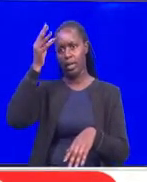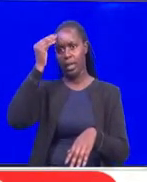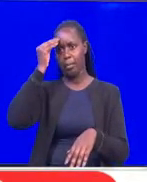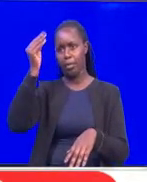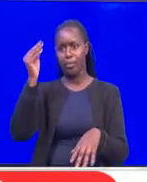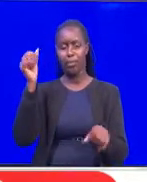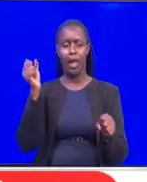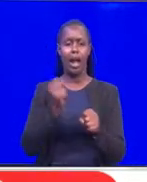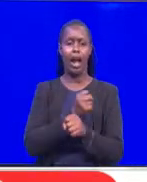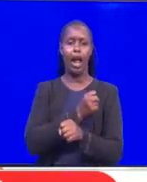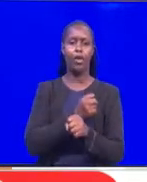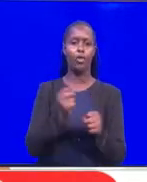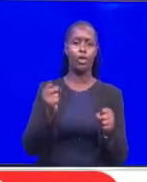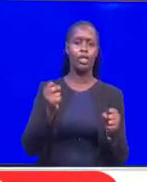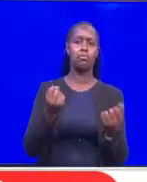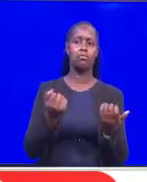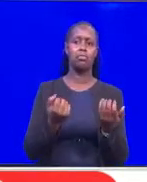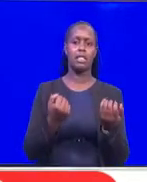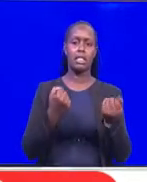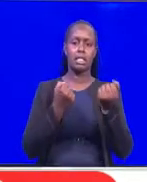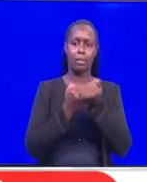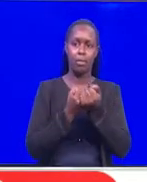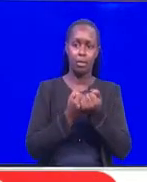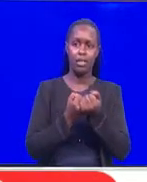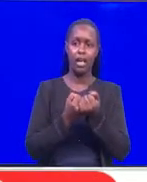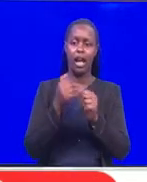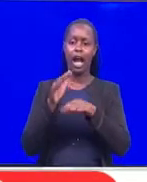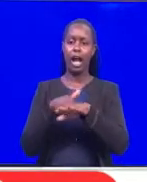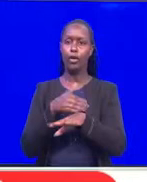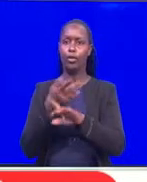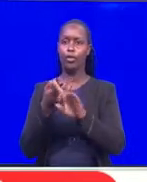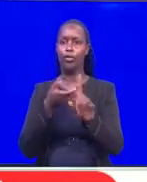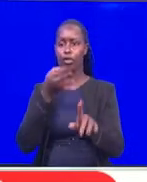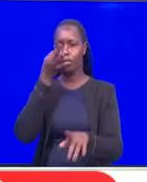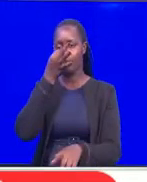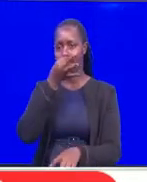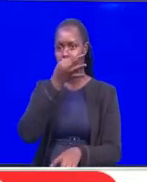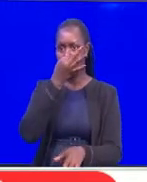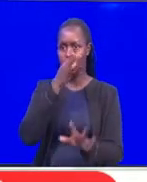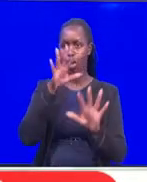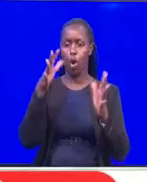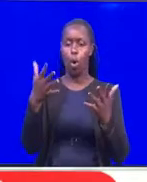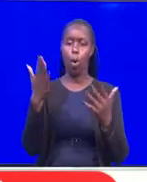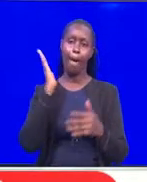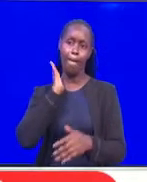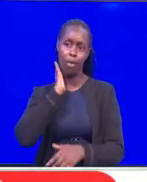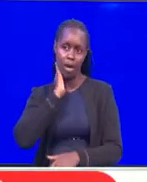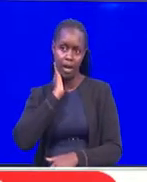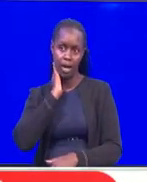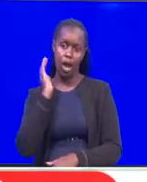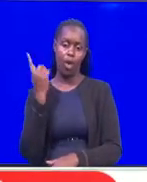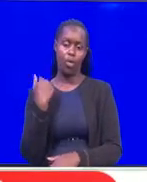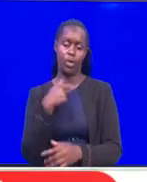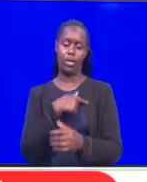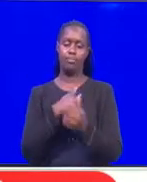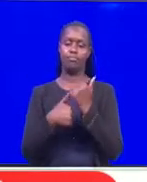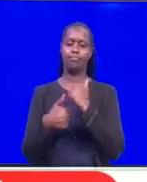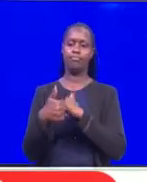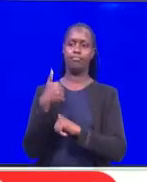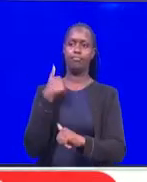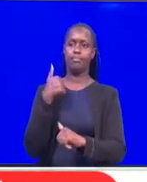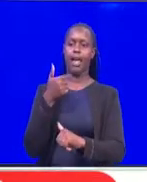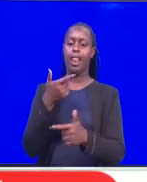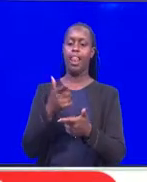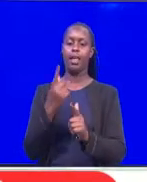zaidia na Mkamba na Mkikuyu wa Wanyeri au wa Mulanga. Hiyo kitu tumekataa. Hebu turudiane